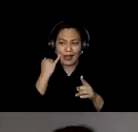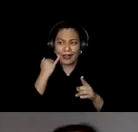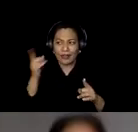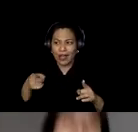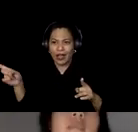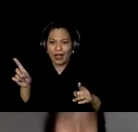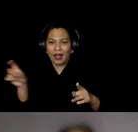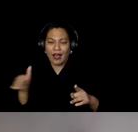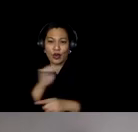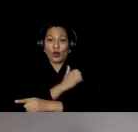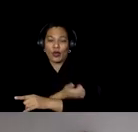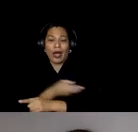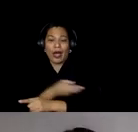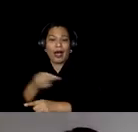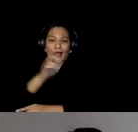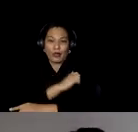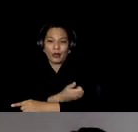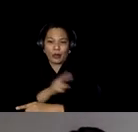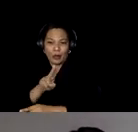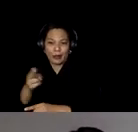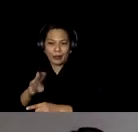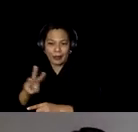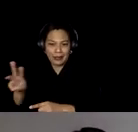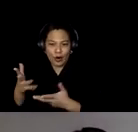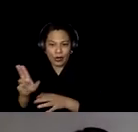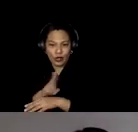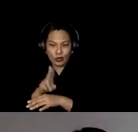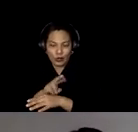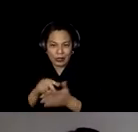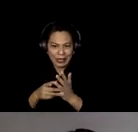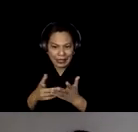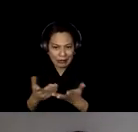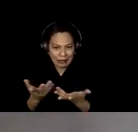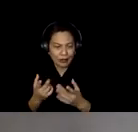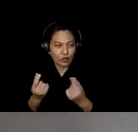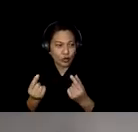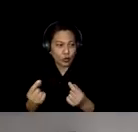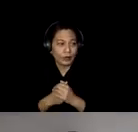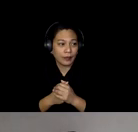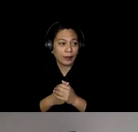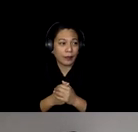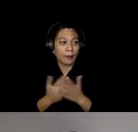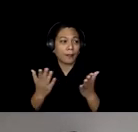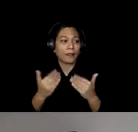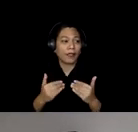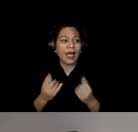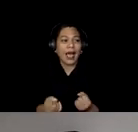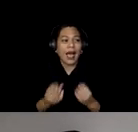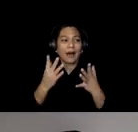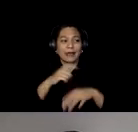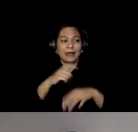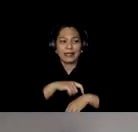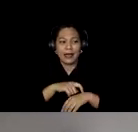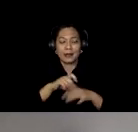by a bunch of other websites? Second question, how many times do we need to have the keyword key phrase in every